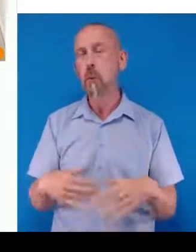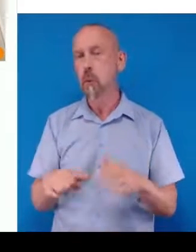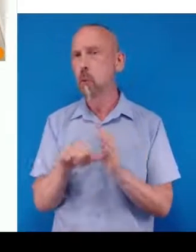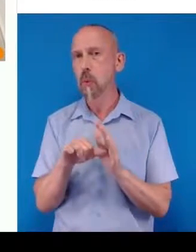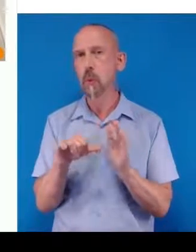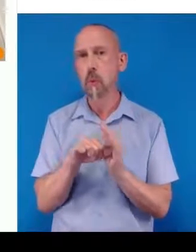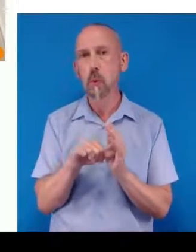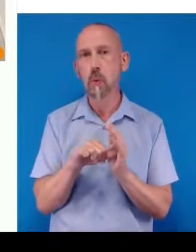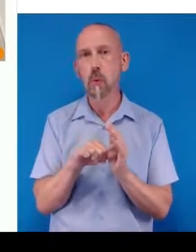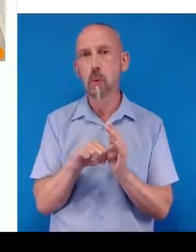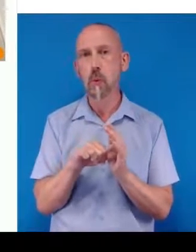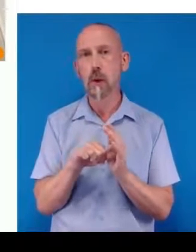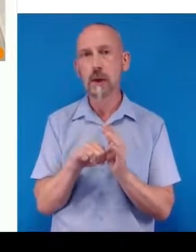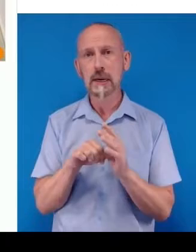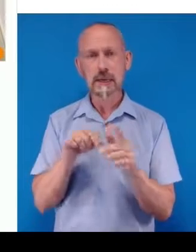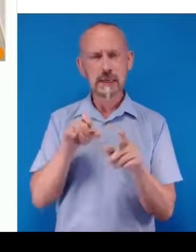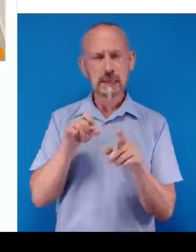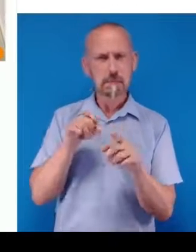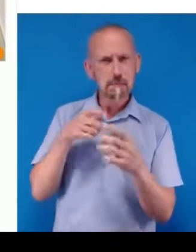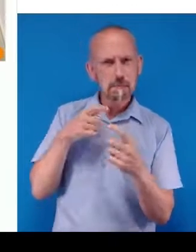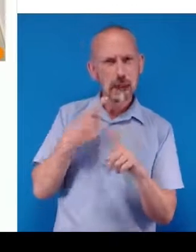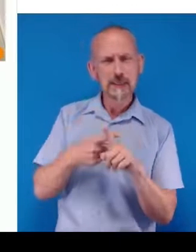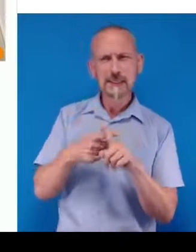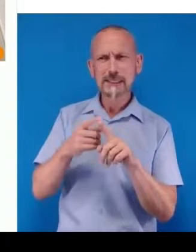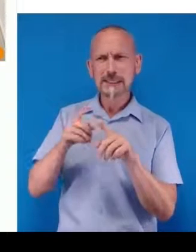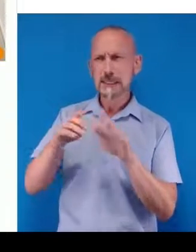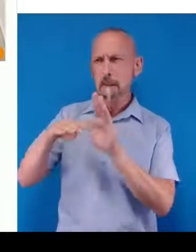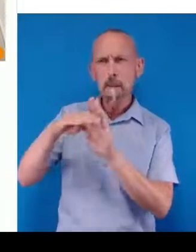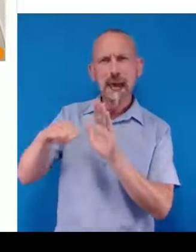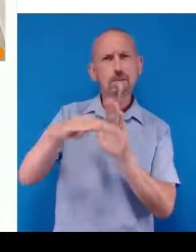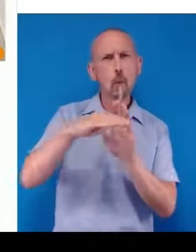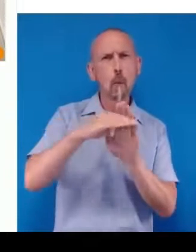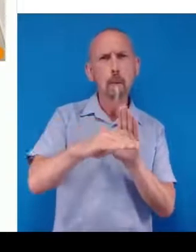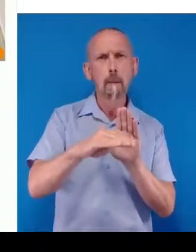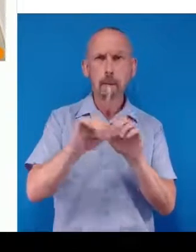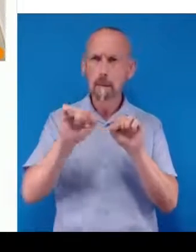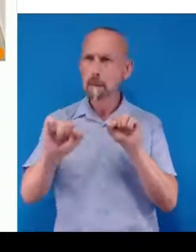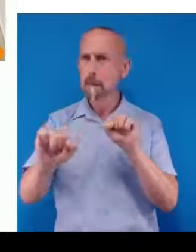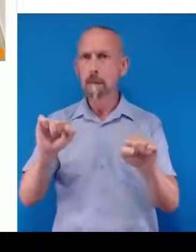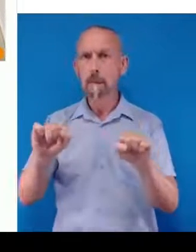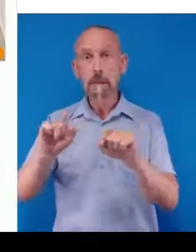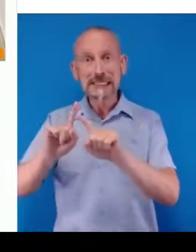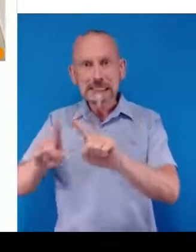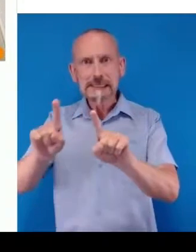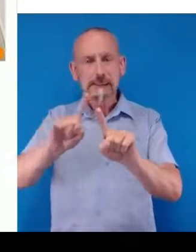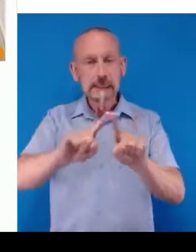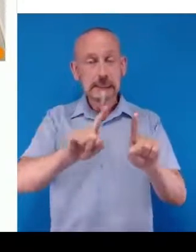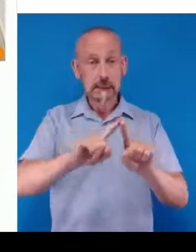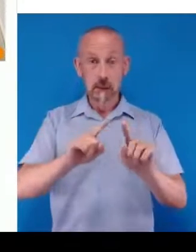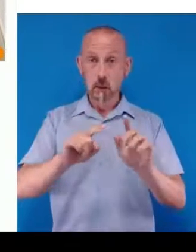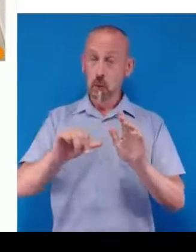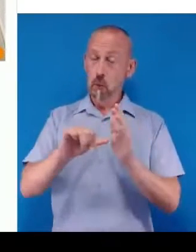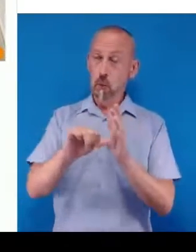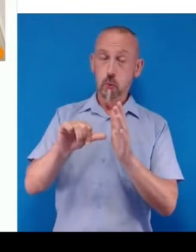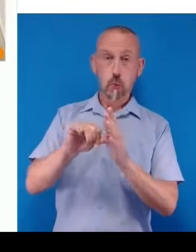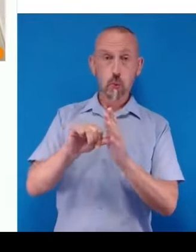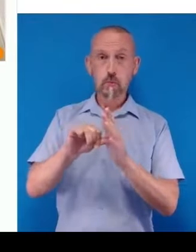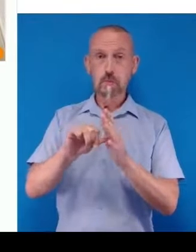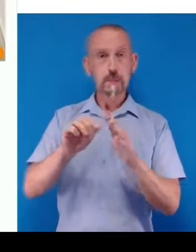the various different platforms is, yeah, it's not trivial to be able to do this. So